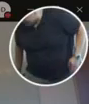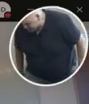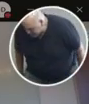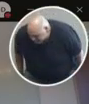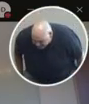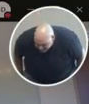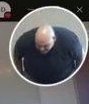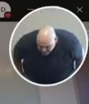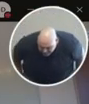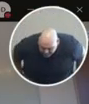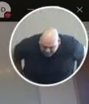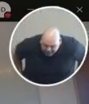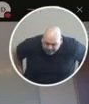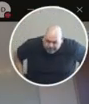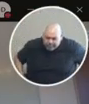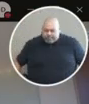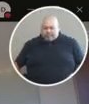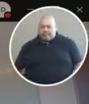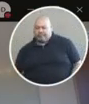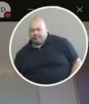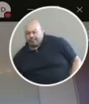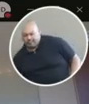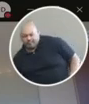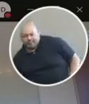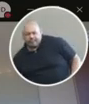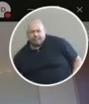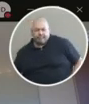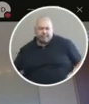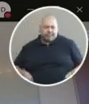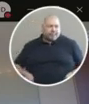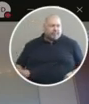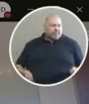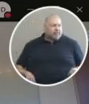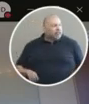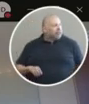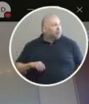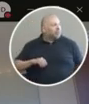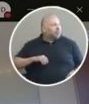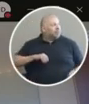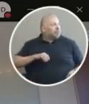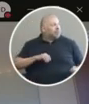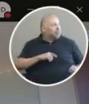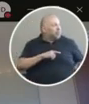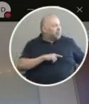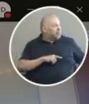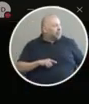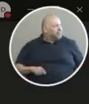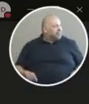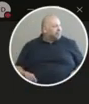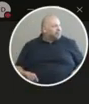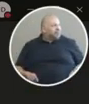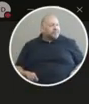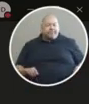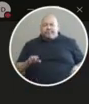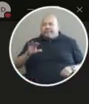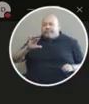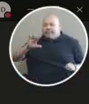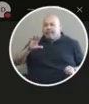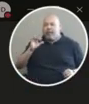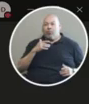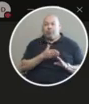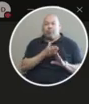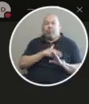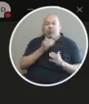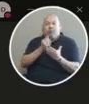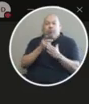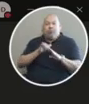is to approve the resolution as revised and incorporate the amendment to item number 61 that was